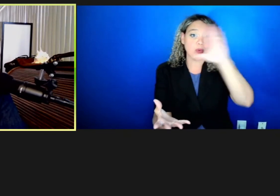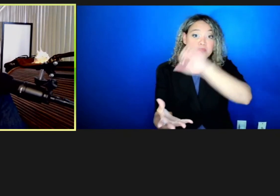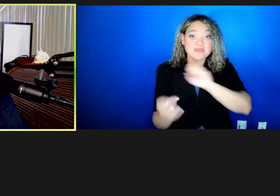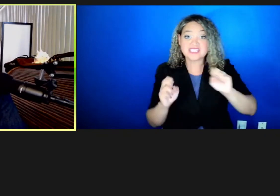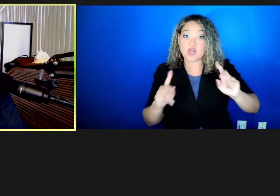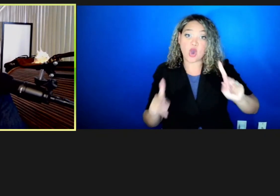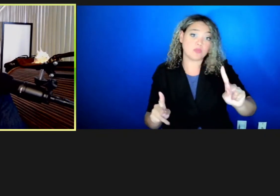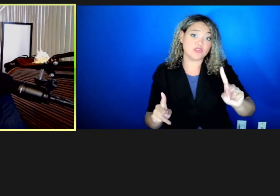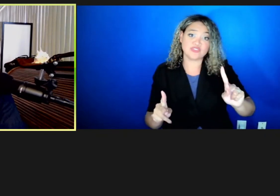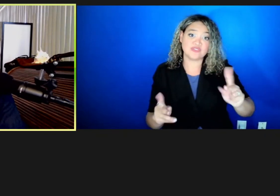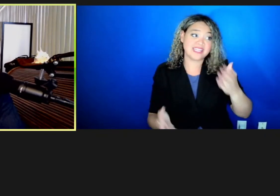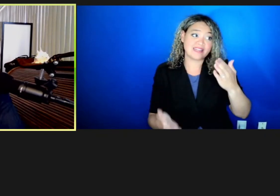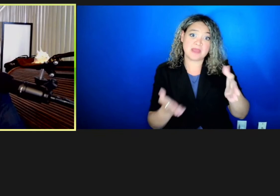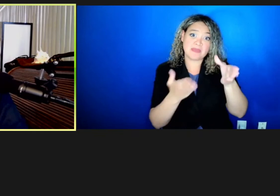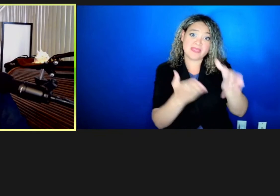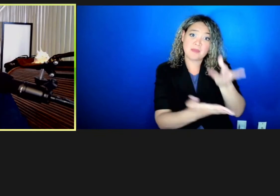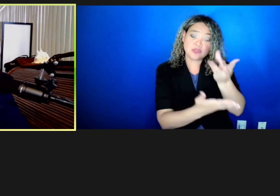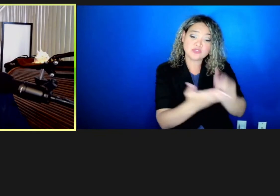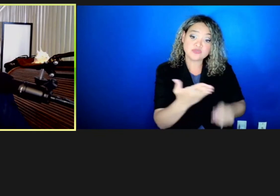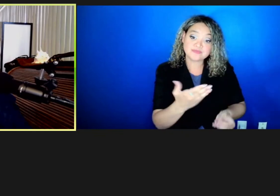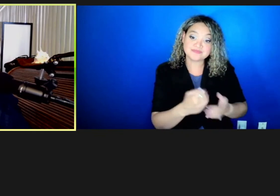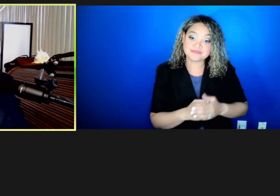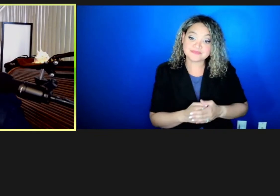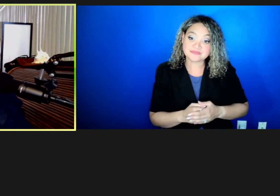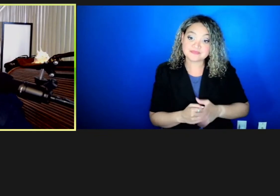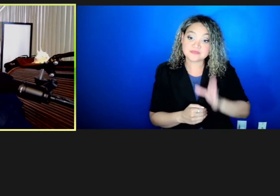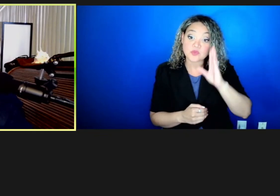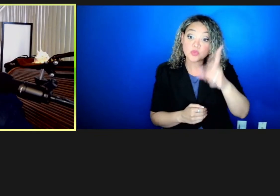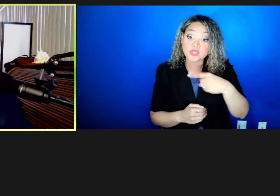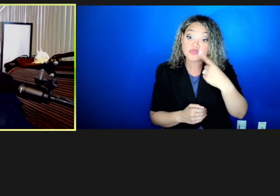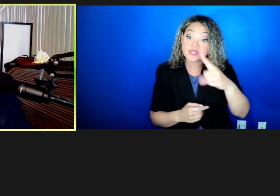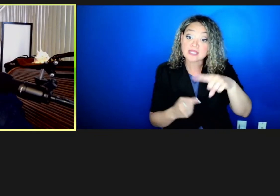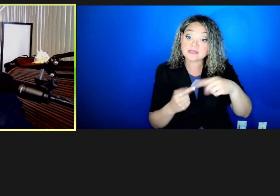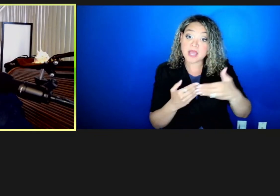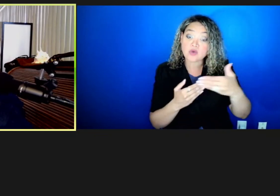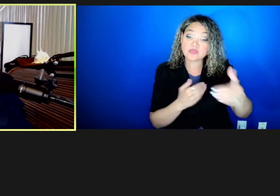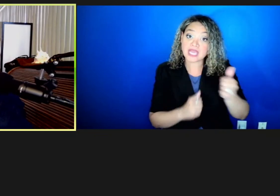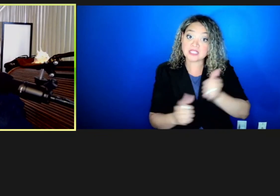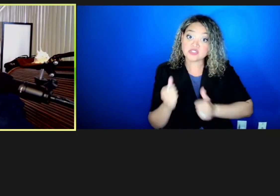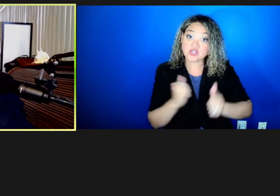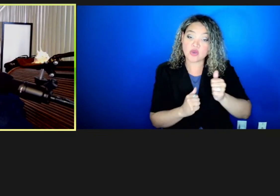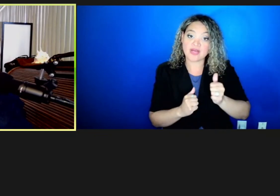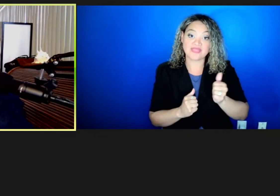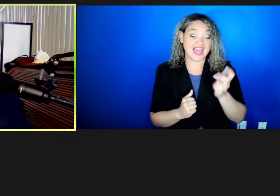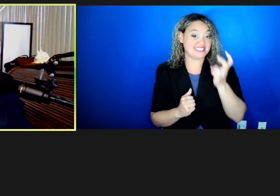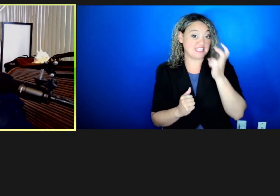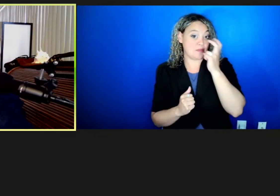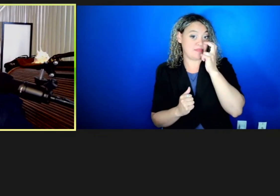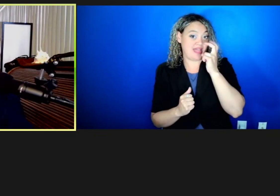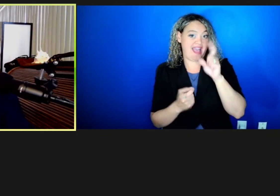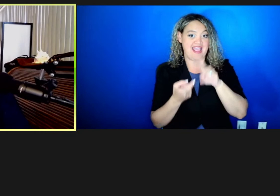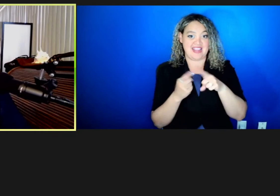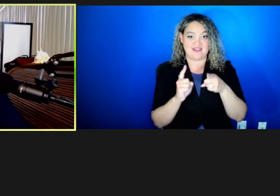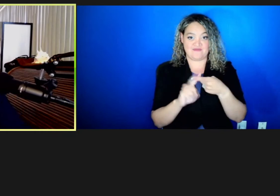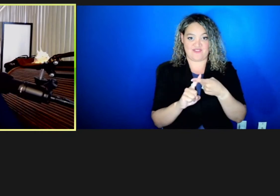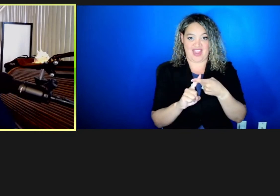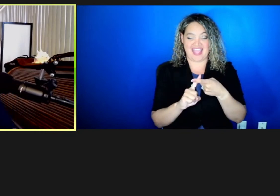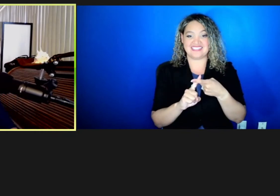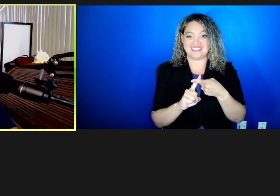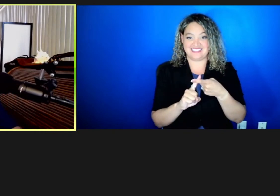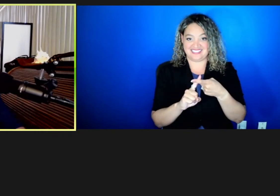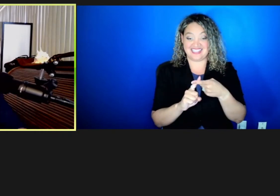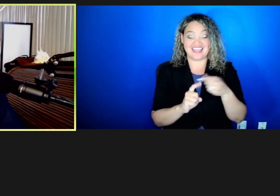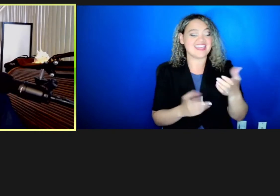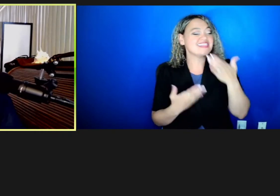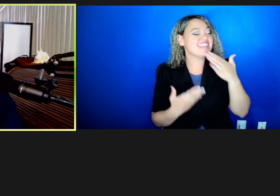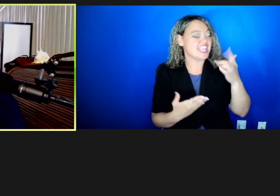not be with us. So are you going to tell us about next show? It's going to be our blind friends from Pittsburgh. Our next show, thank